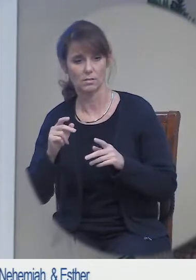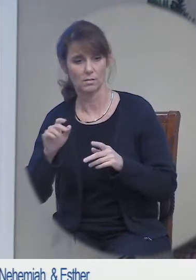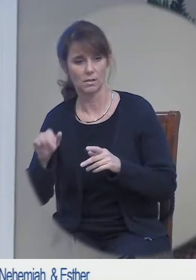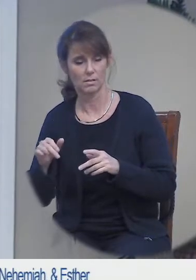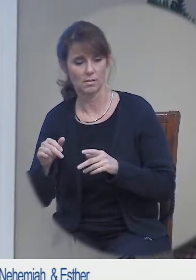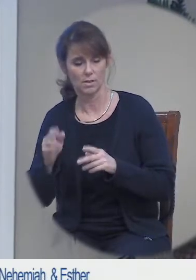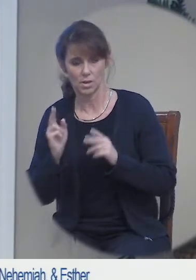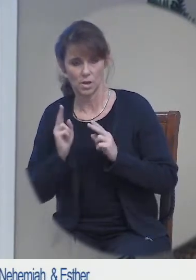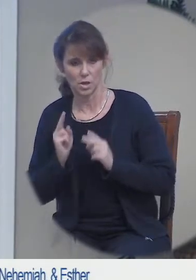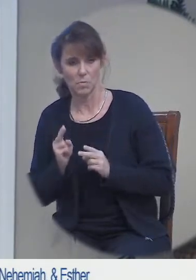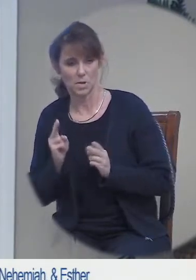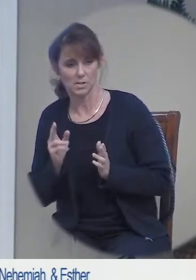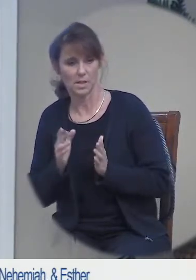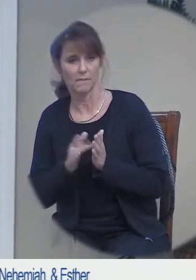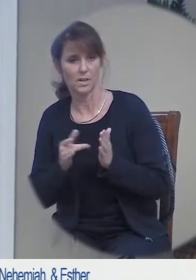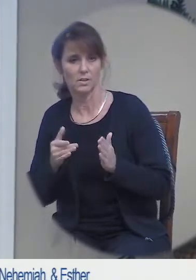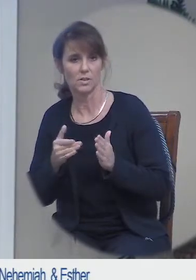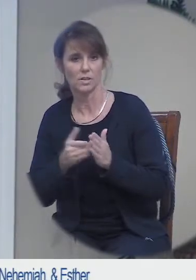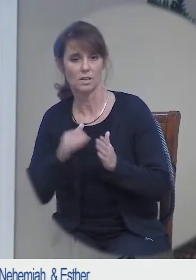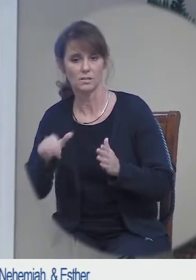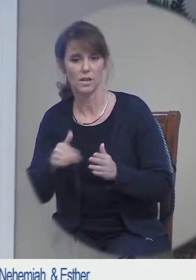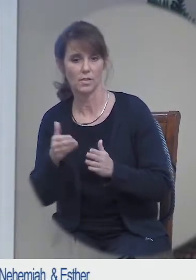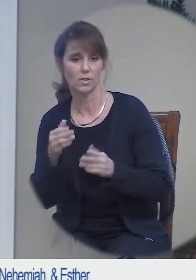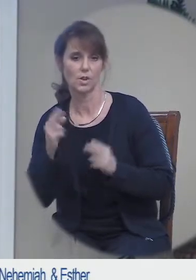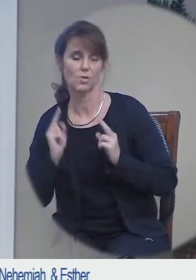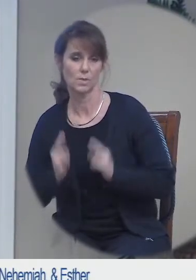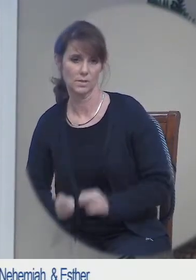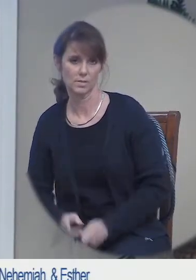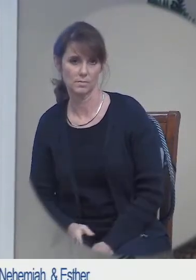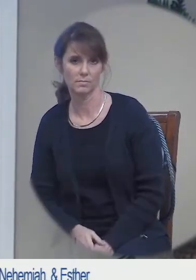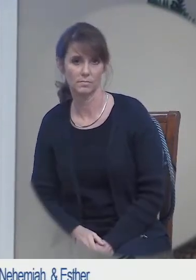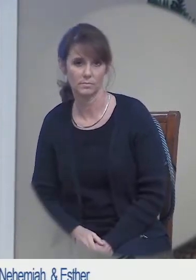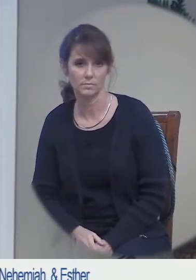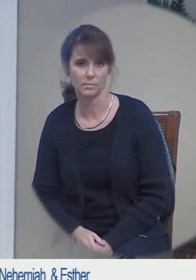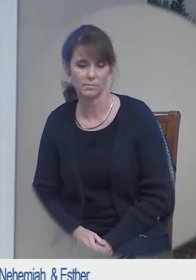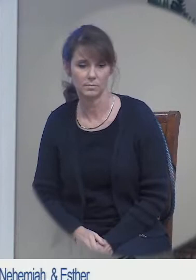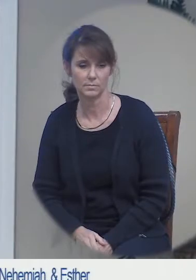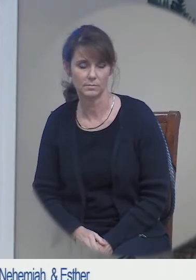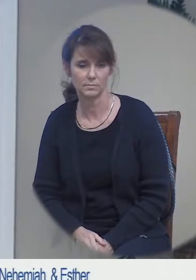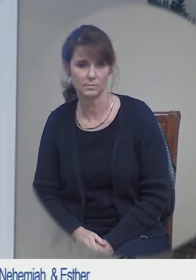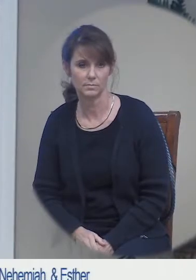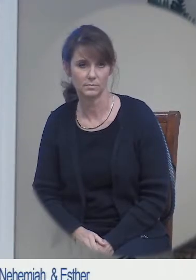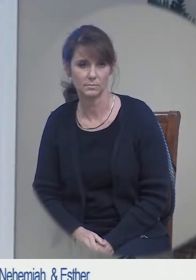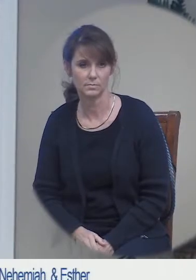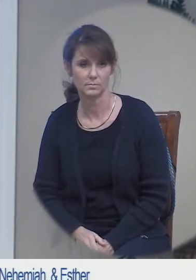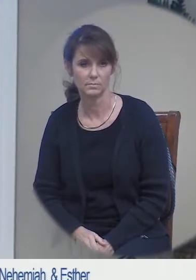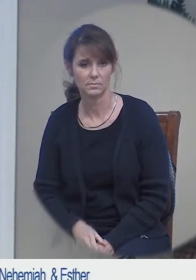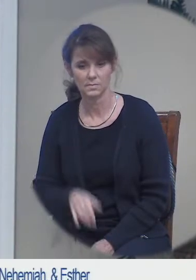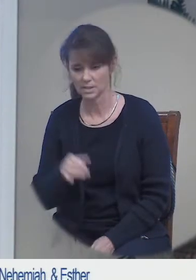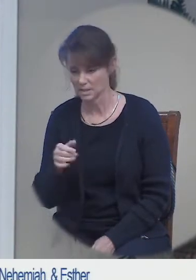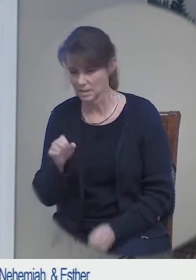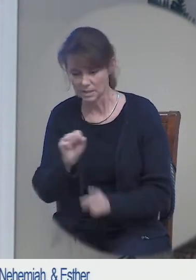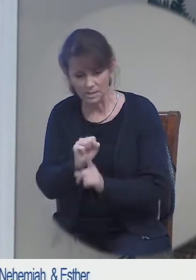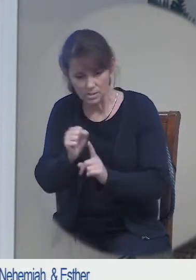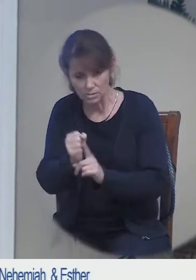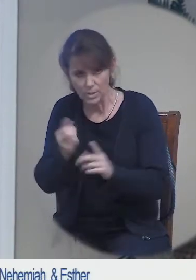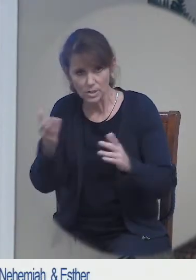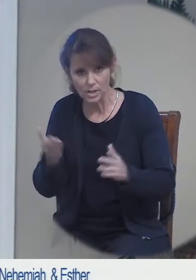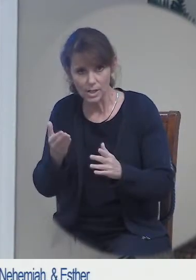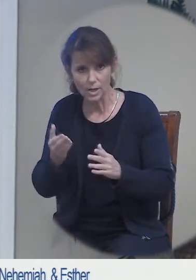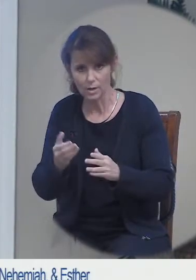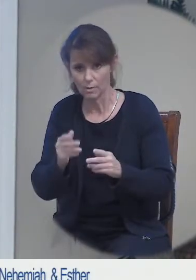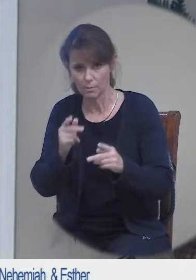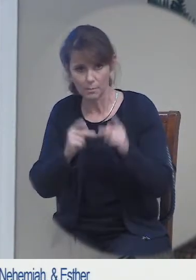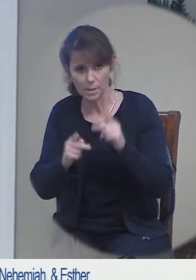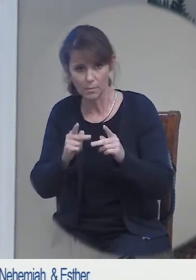have the very people of God that started off in chapter 3 in this kind of cooperative effort to engage in the work. As soon as